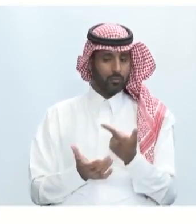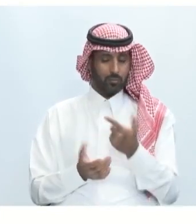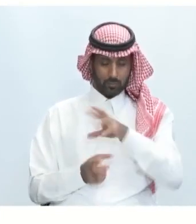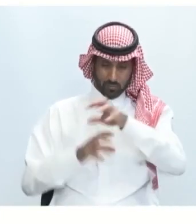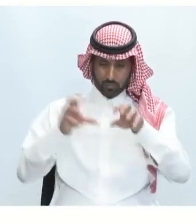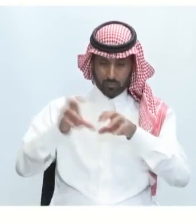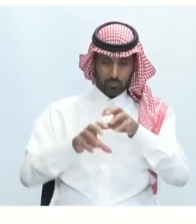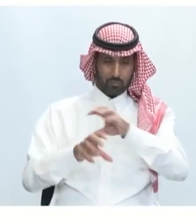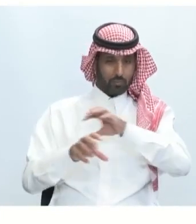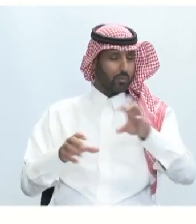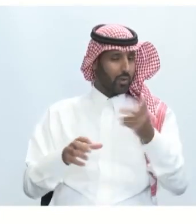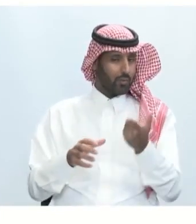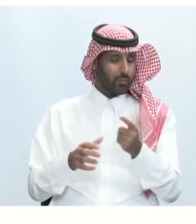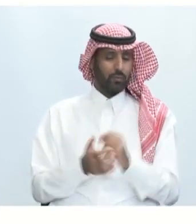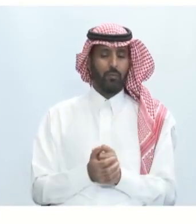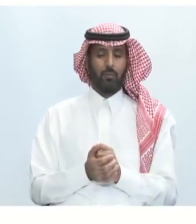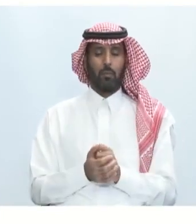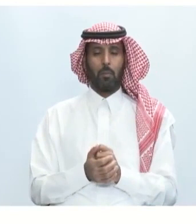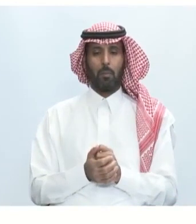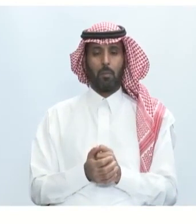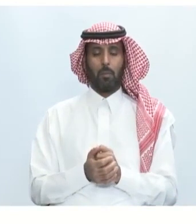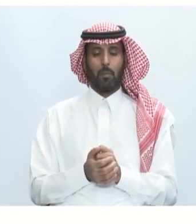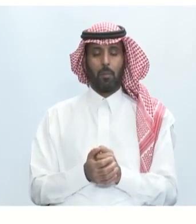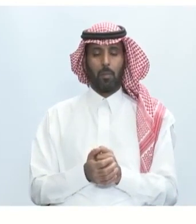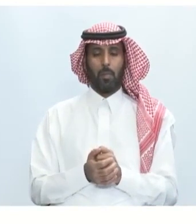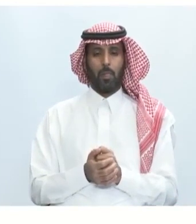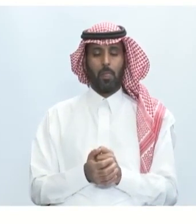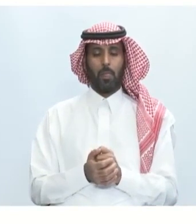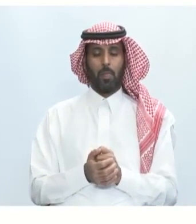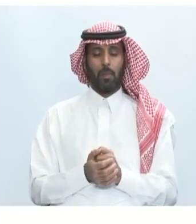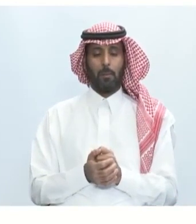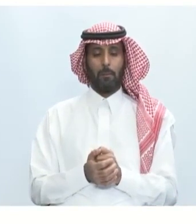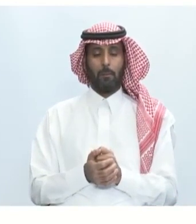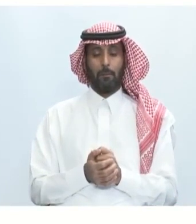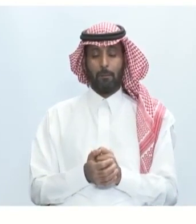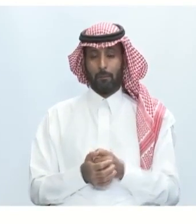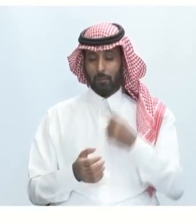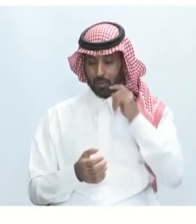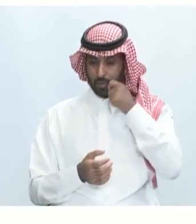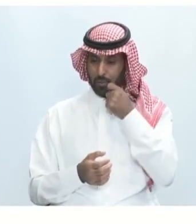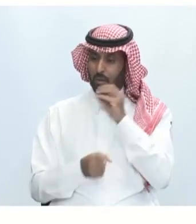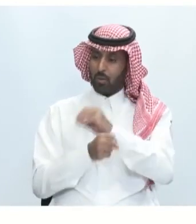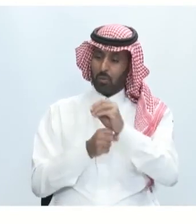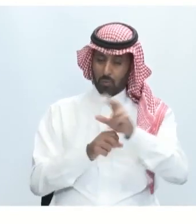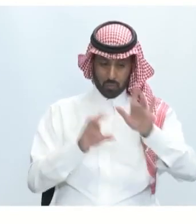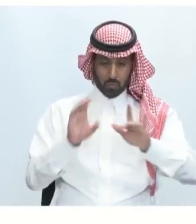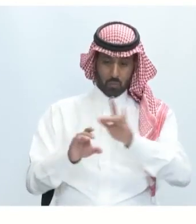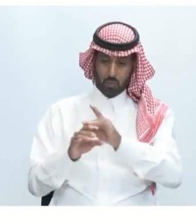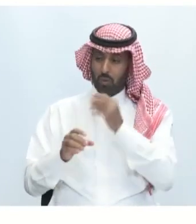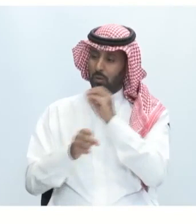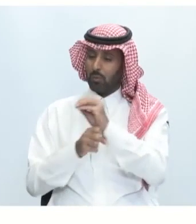them? That's correct. Let's check the two sentences together. The comedian told the audience a